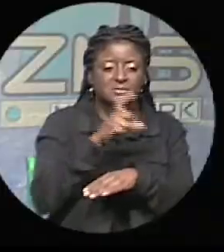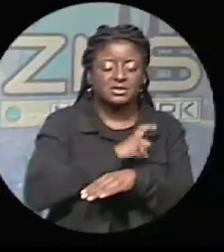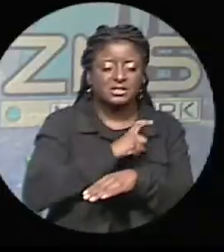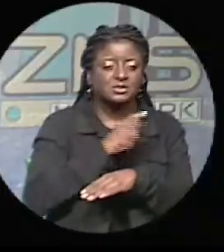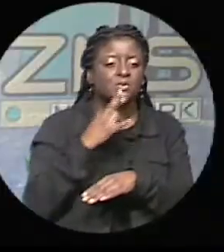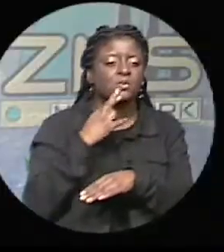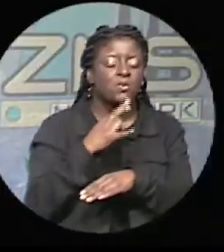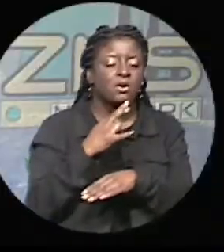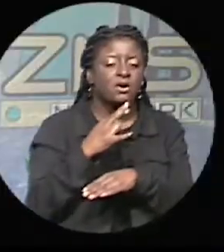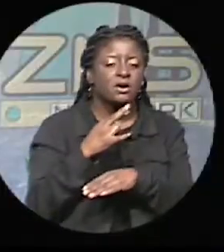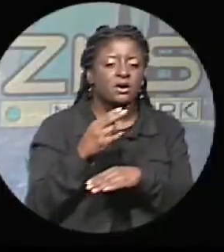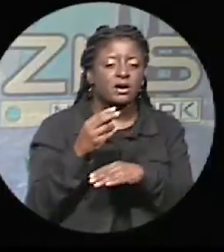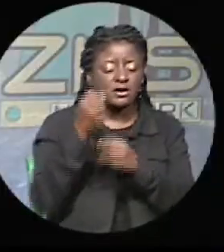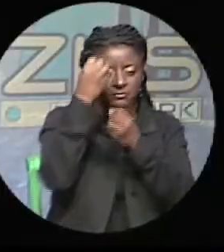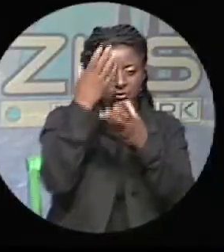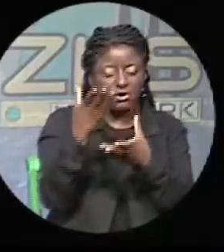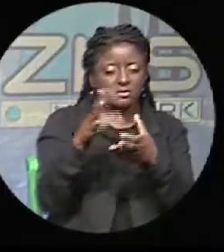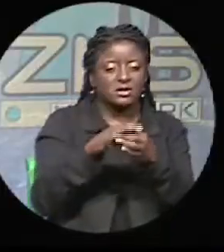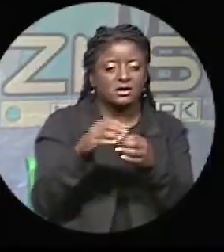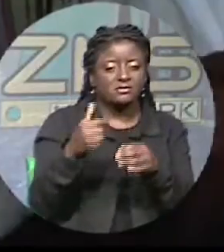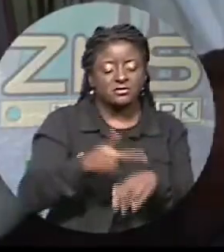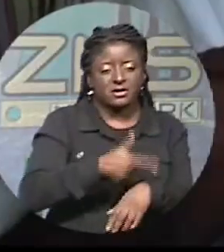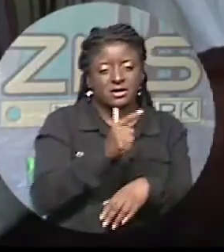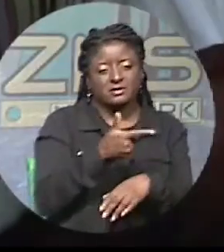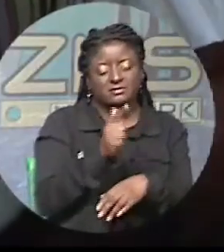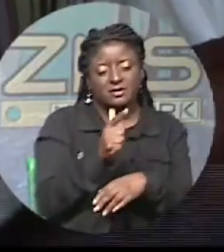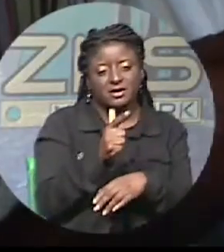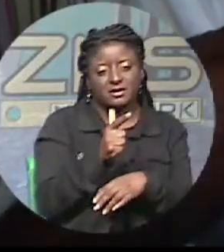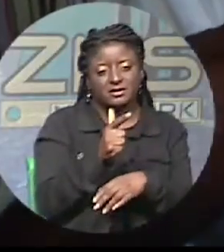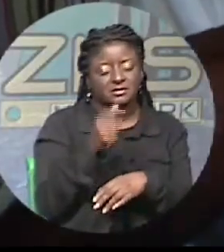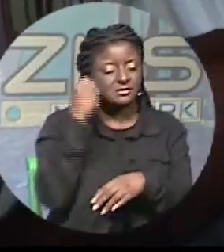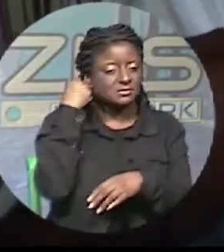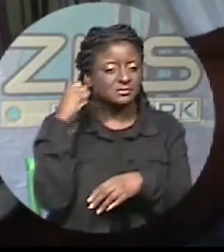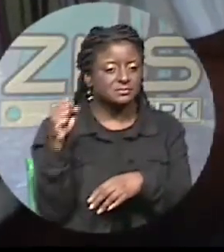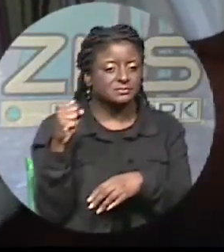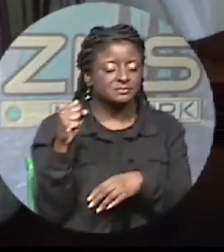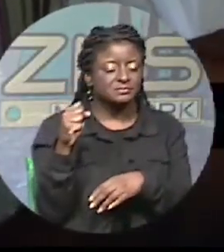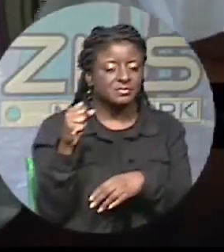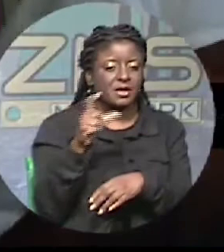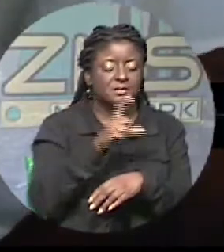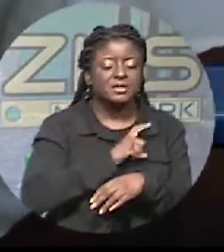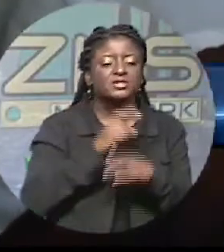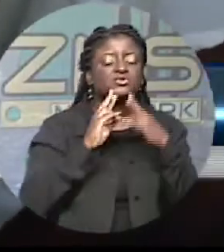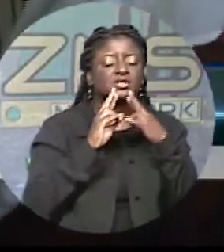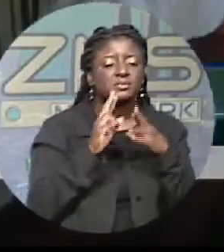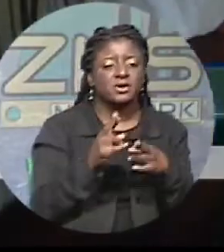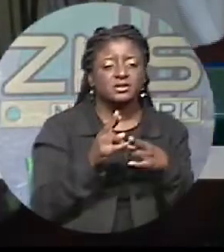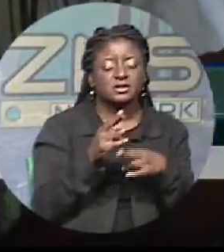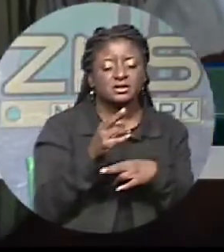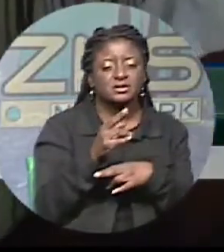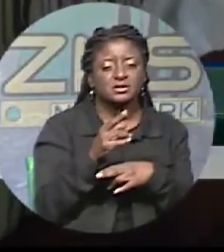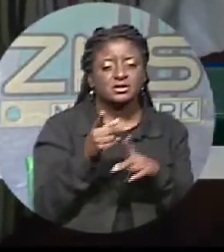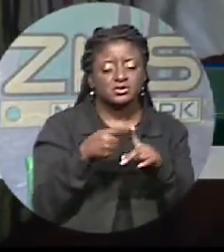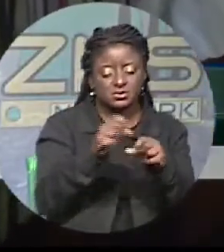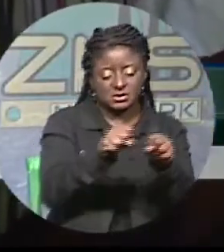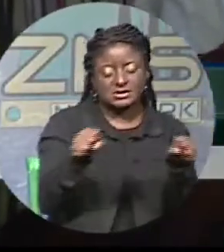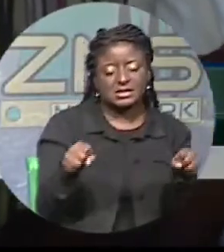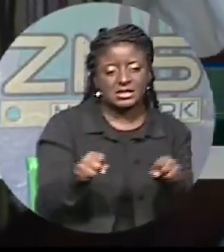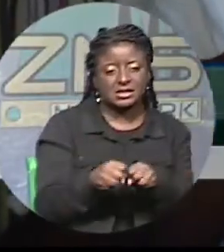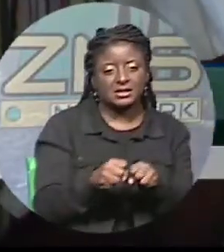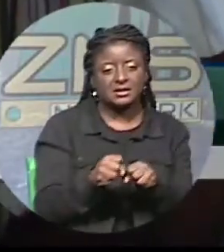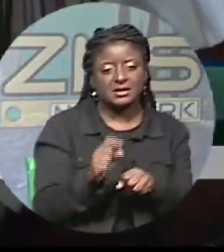the East Dennis Court area of Yellow Elder Gardens. Officers responded to the scene where they encountered